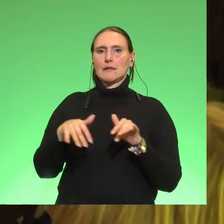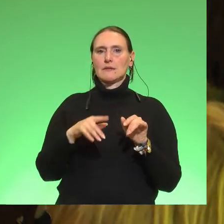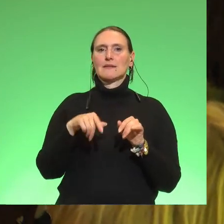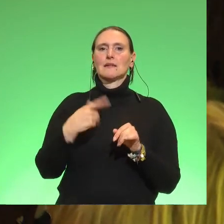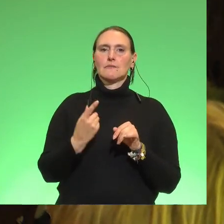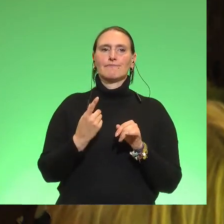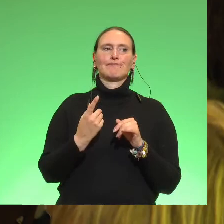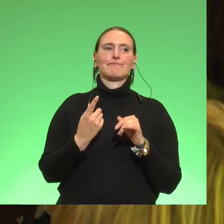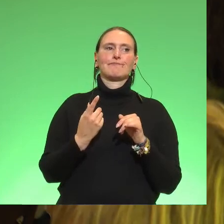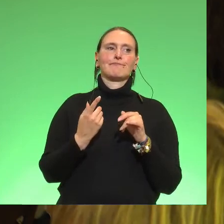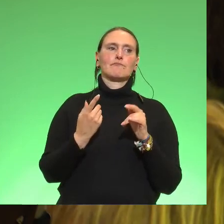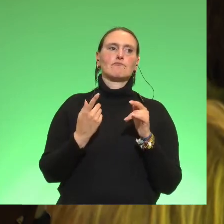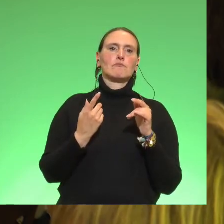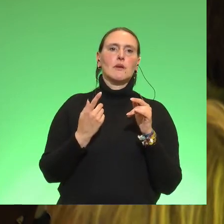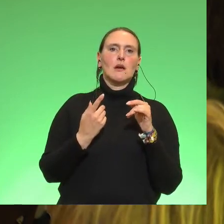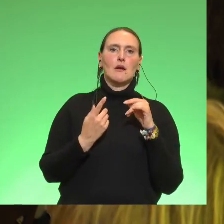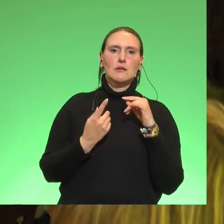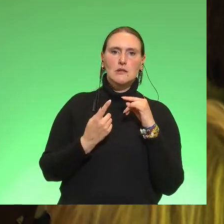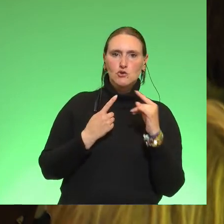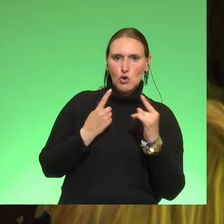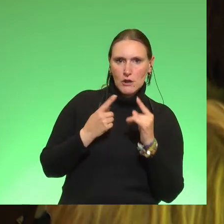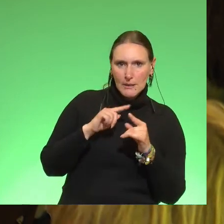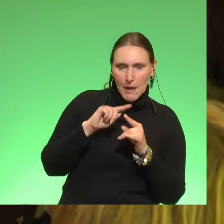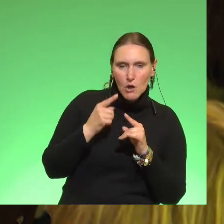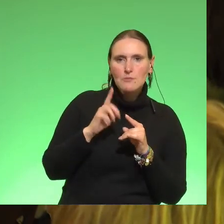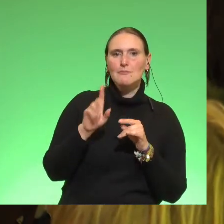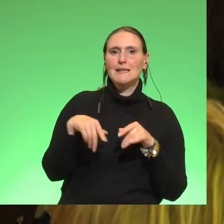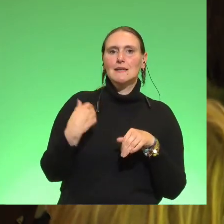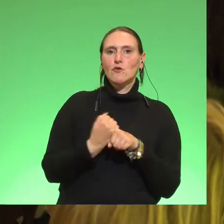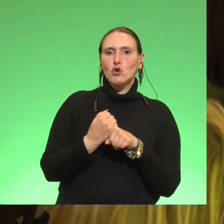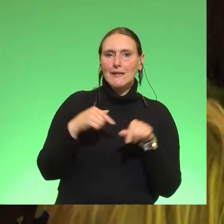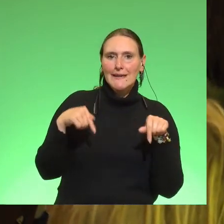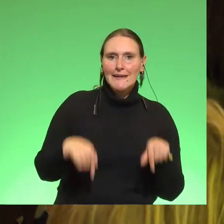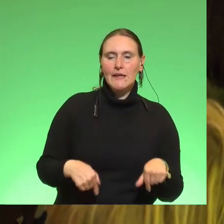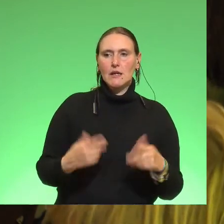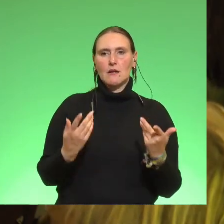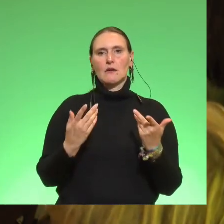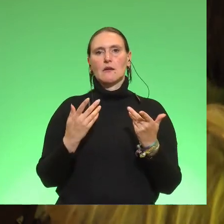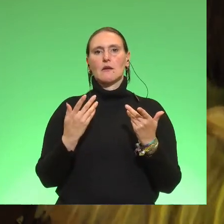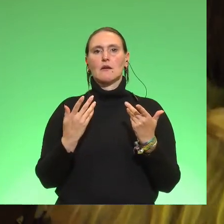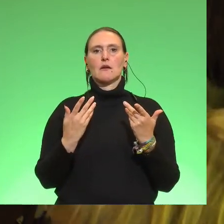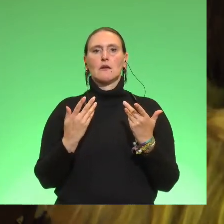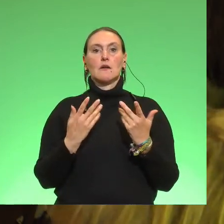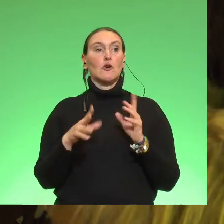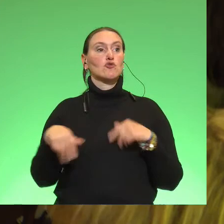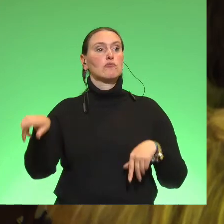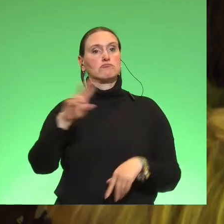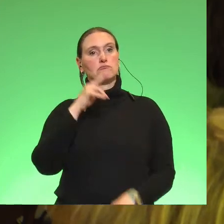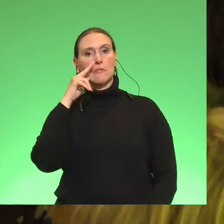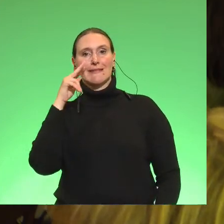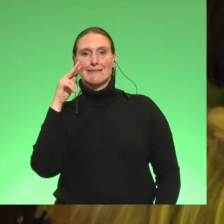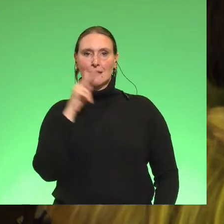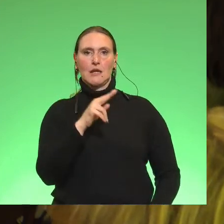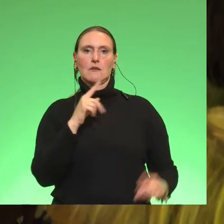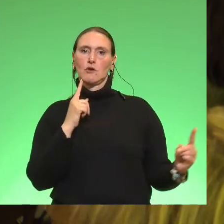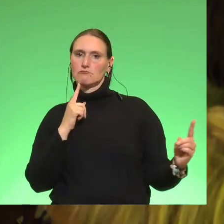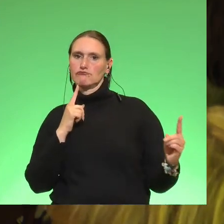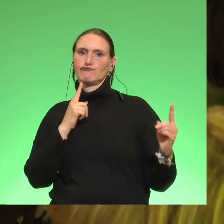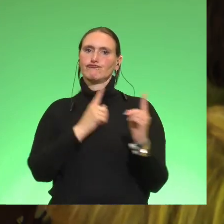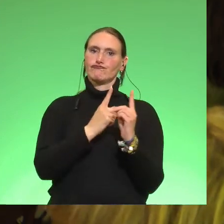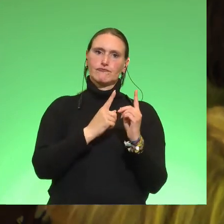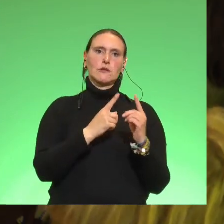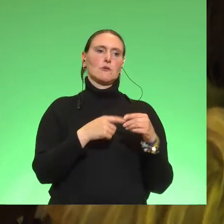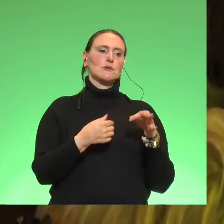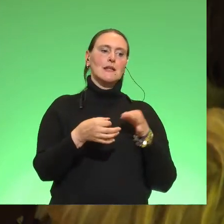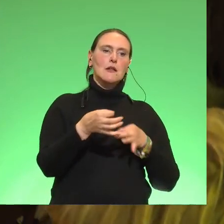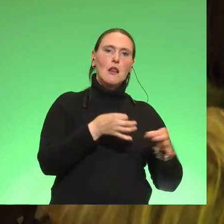and we're here, we're working on the spot, we're kind of going into dialogues with local communities, etc., etc.